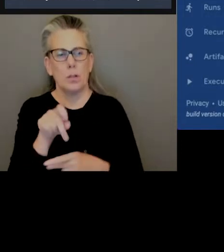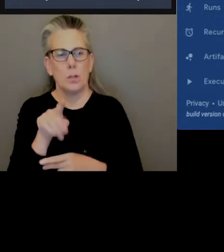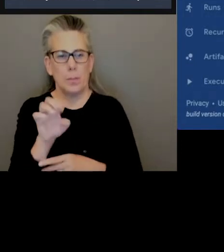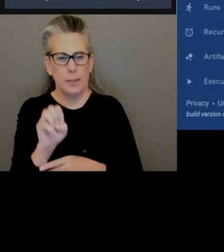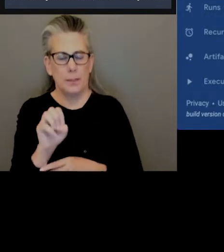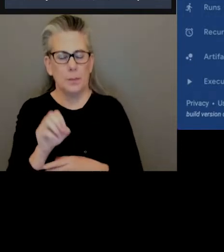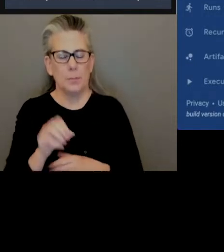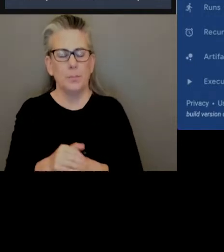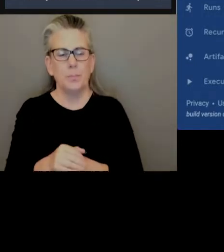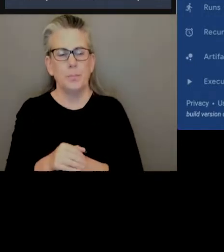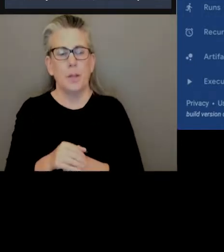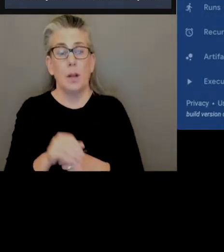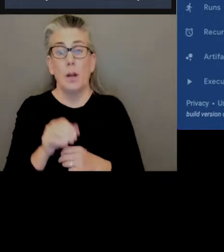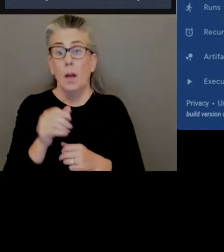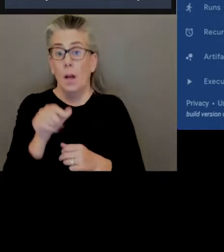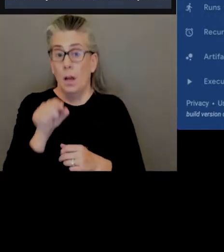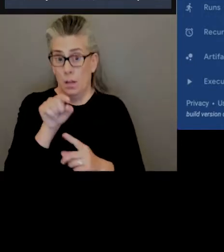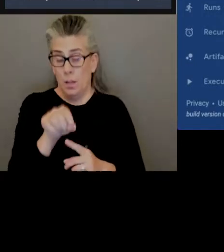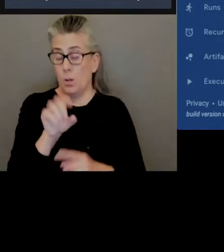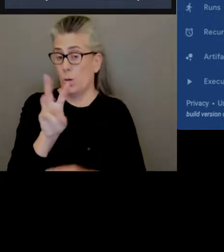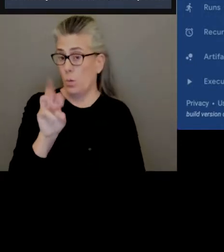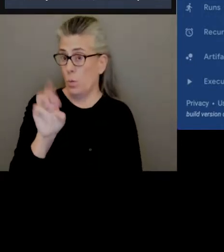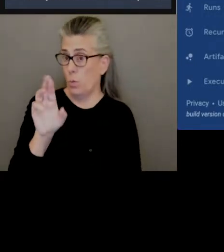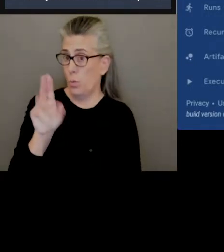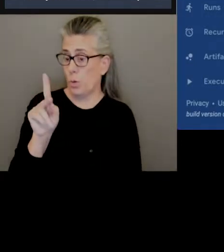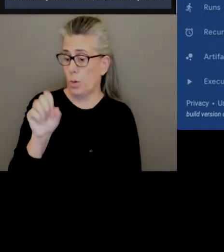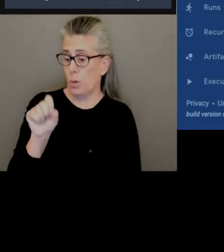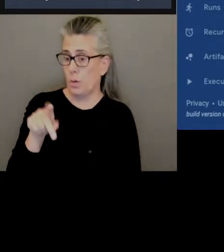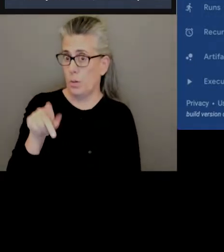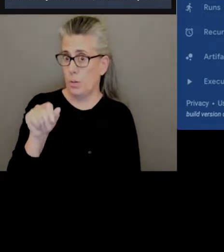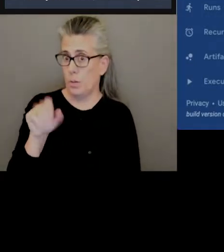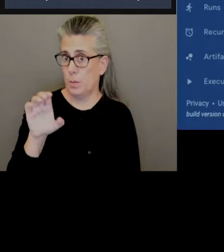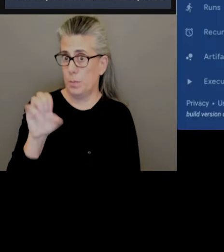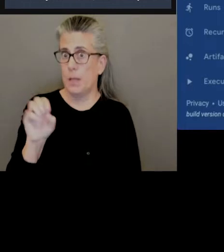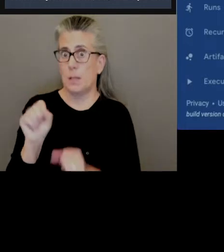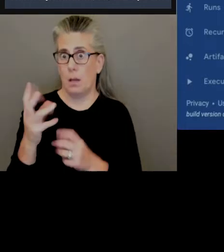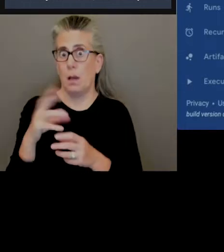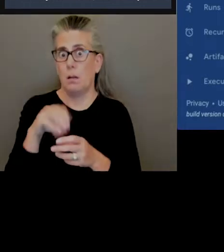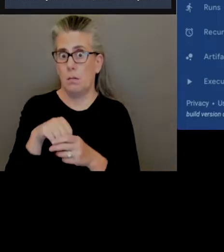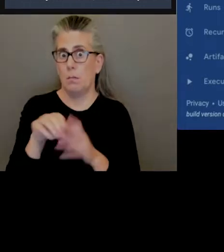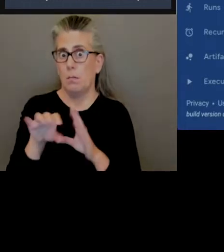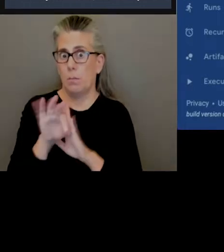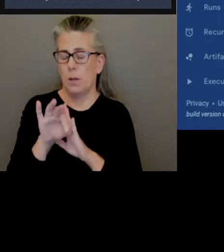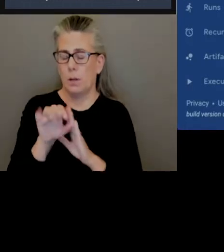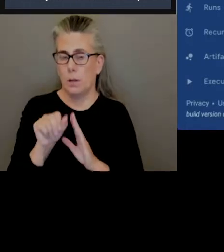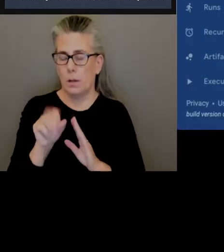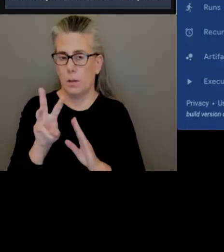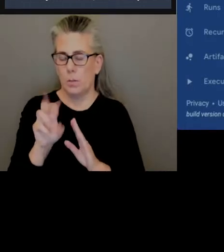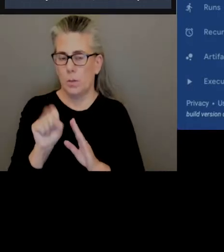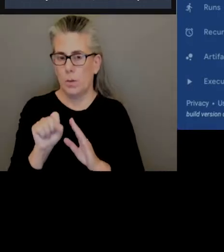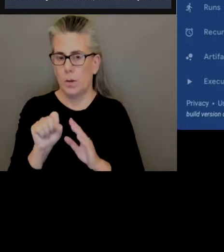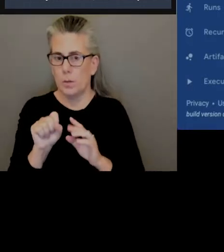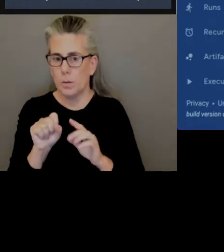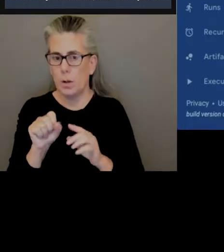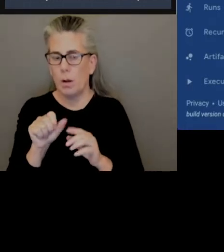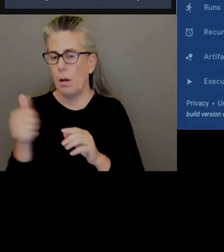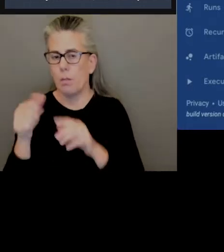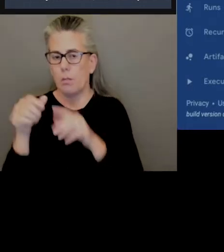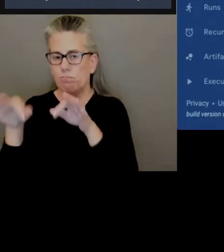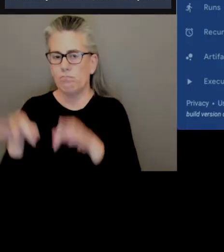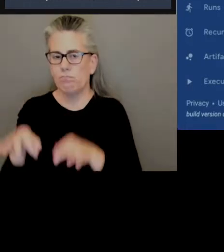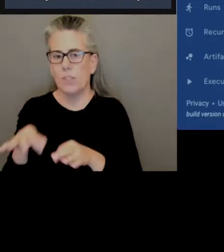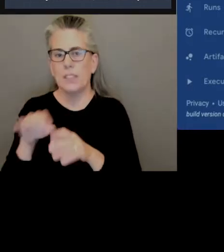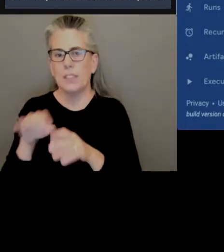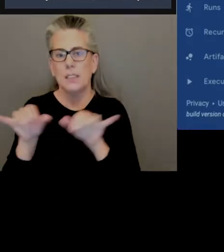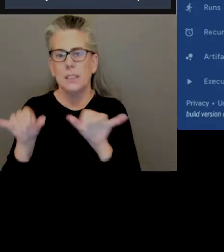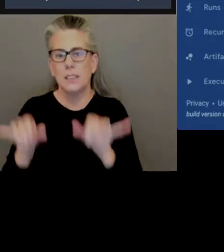place where you can integrate our AWS EFS and FSx for Lustre file system for increased training performance. And those file